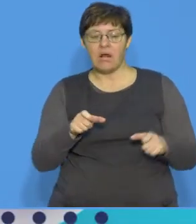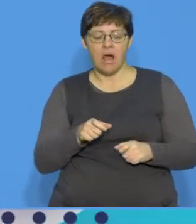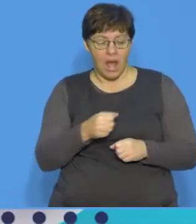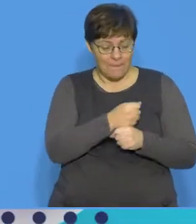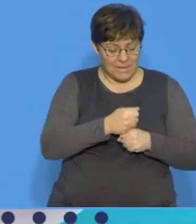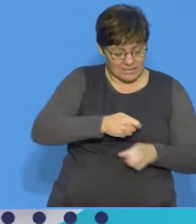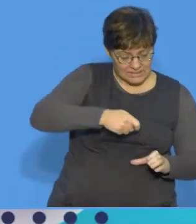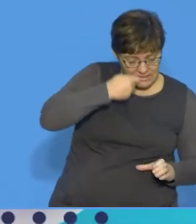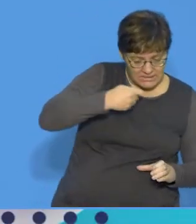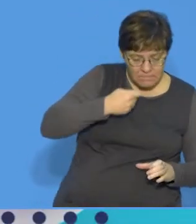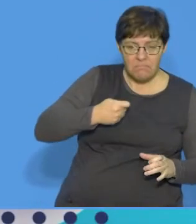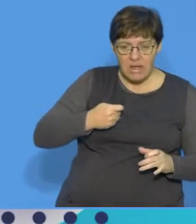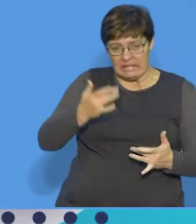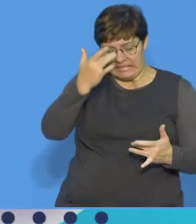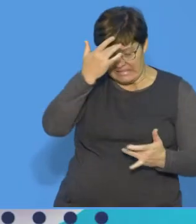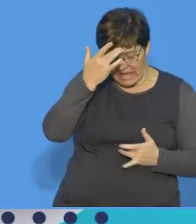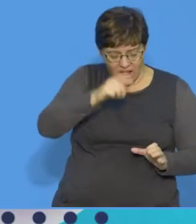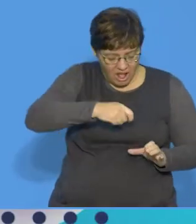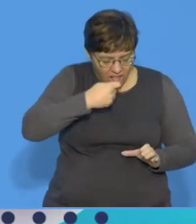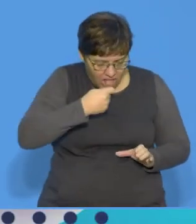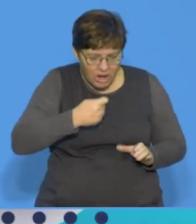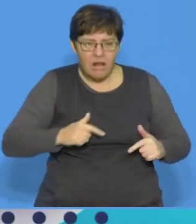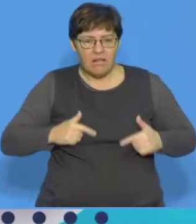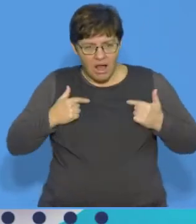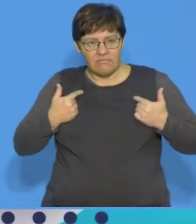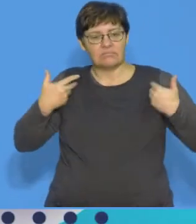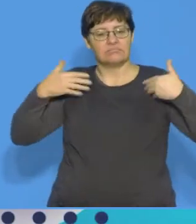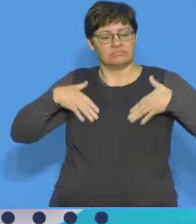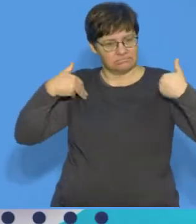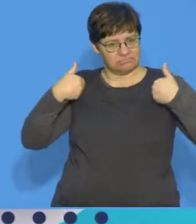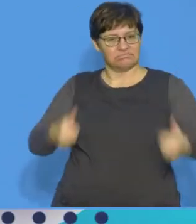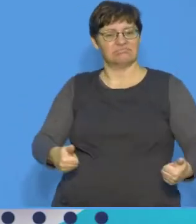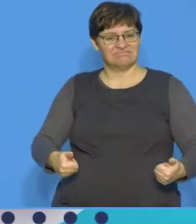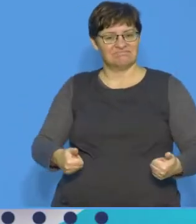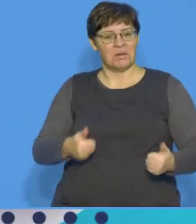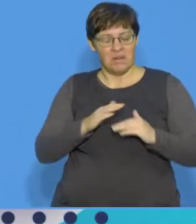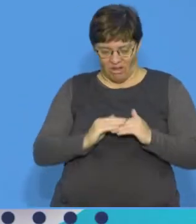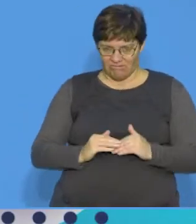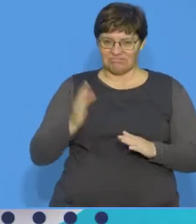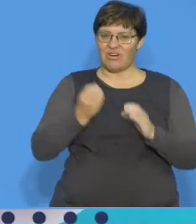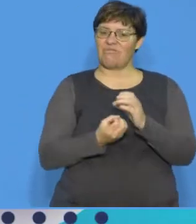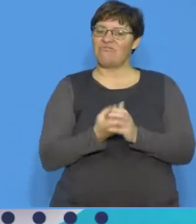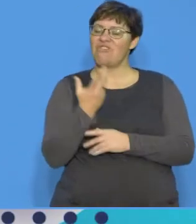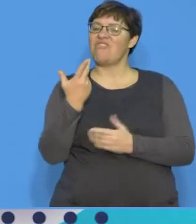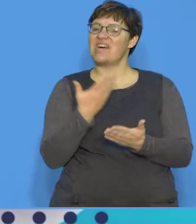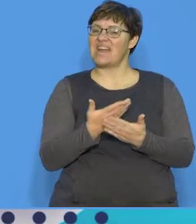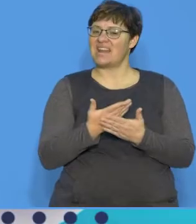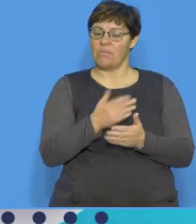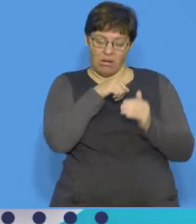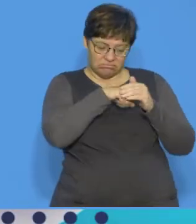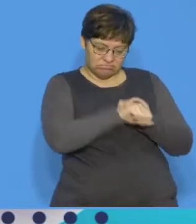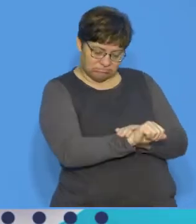longer and other people could reach maturity in order to have children of their